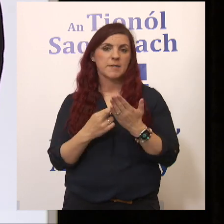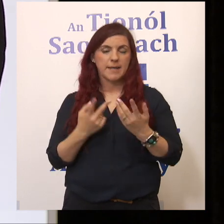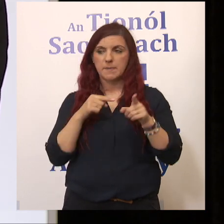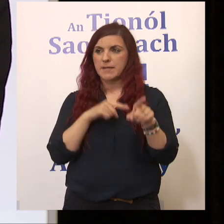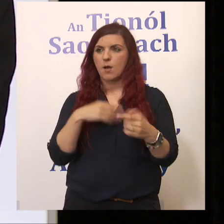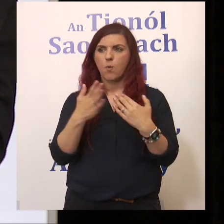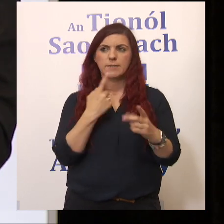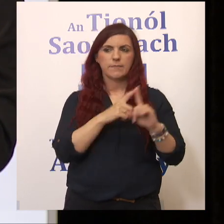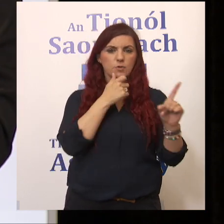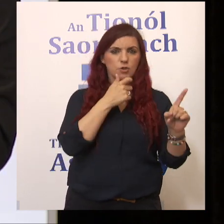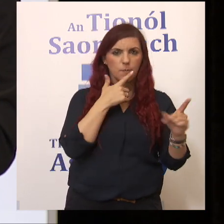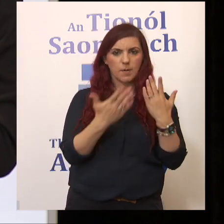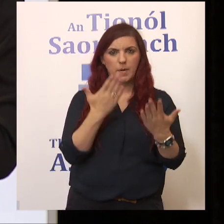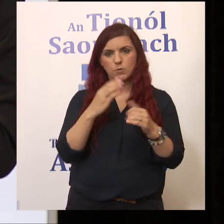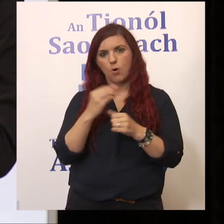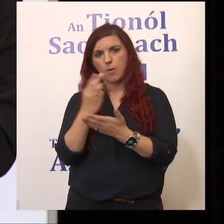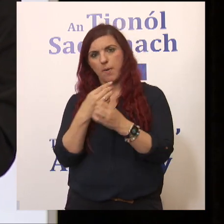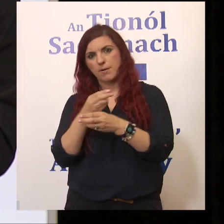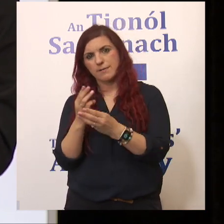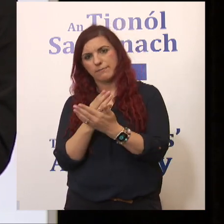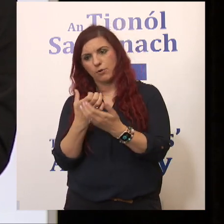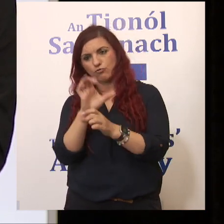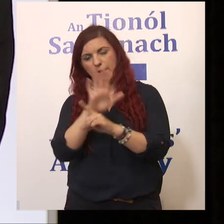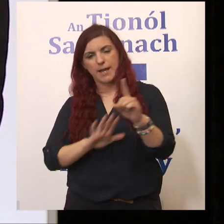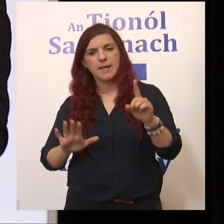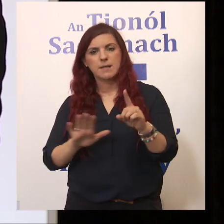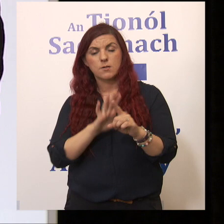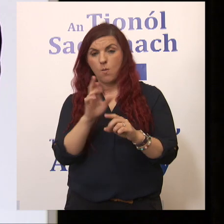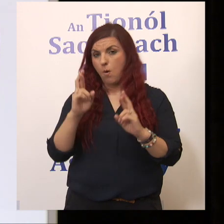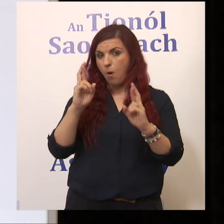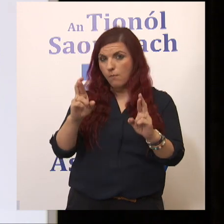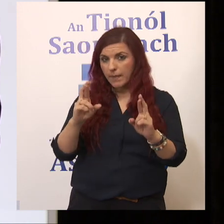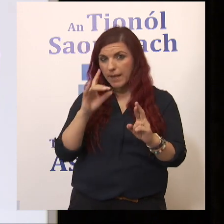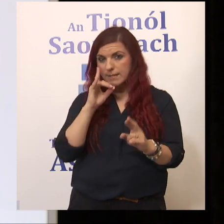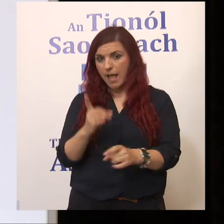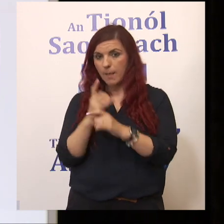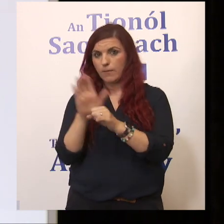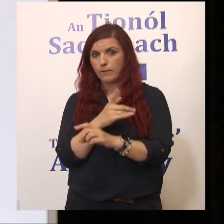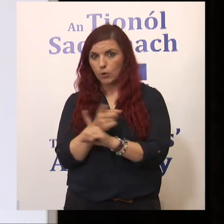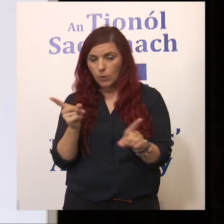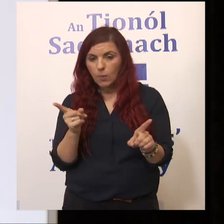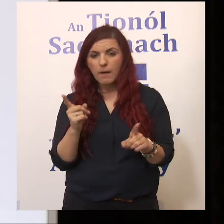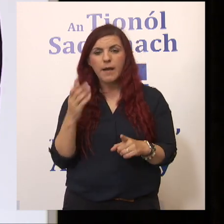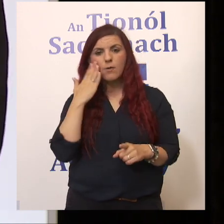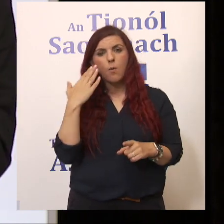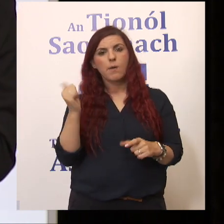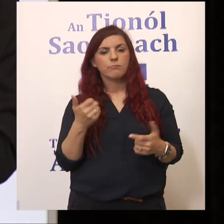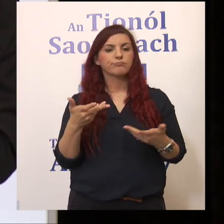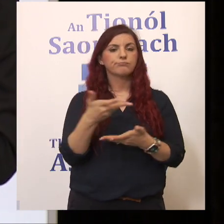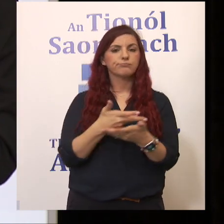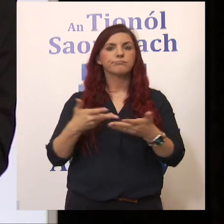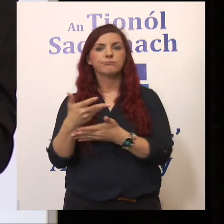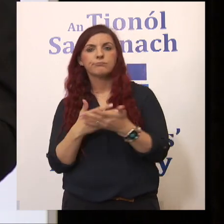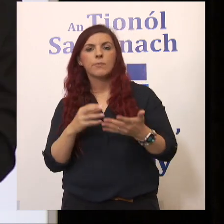Dublin compared to other parts of the country. So I hope that's helpful to you, and I know we have a discussion and